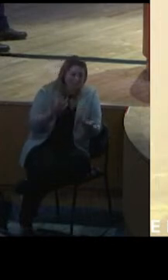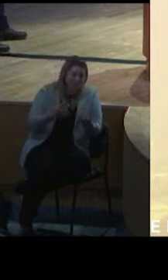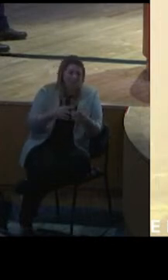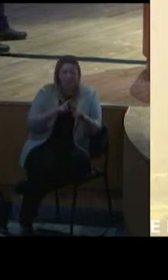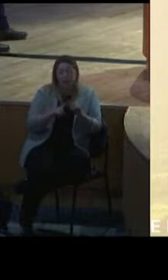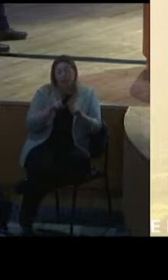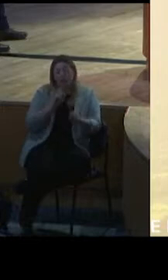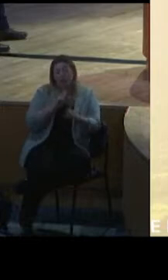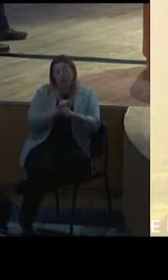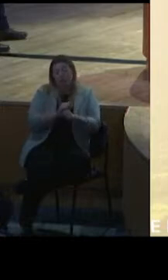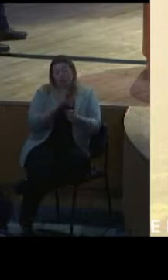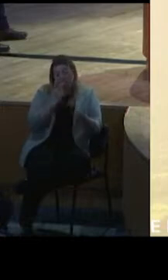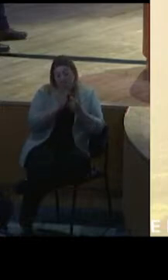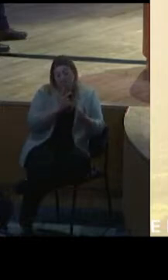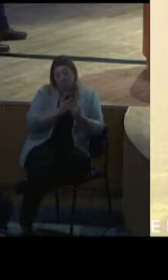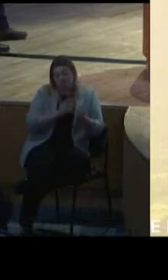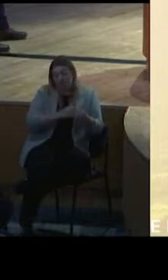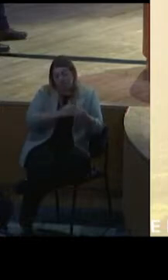heavily visited place.